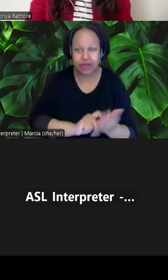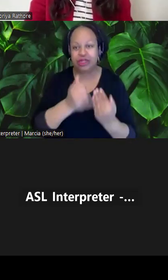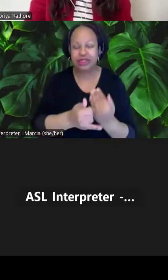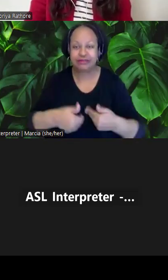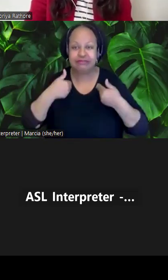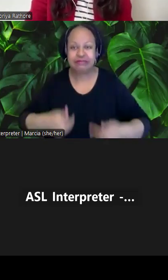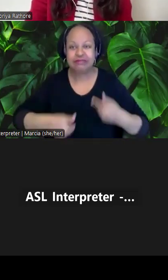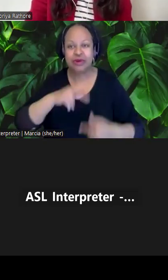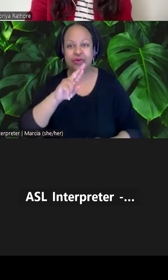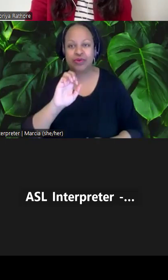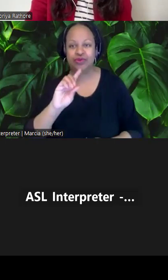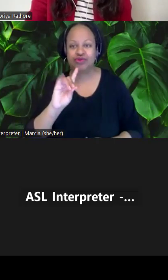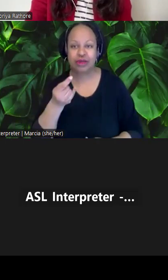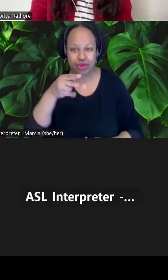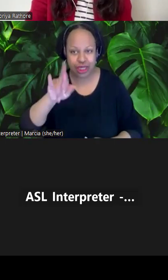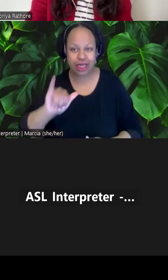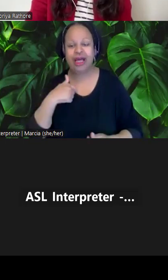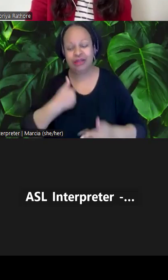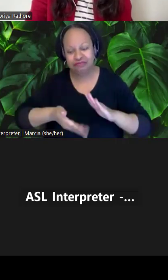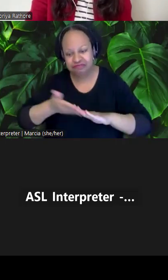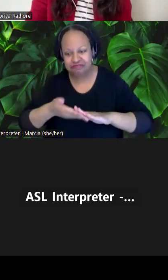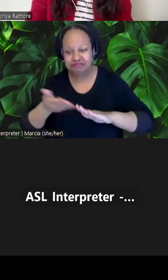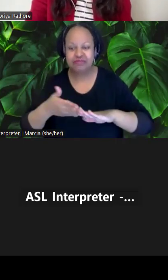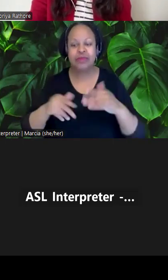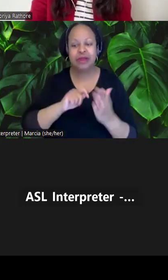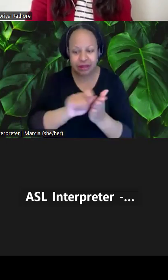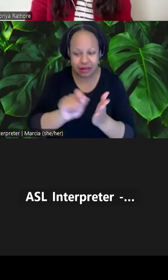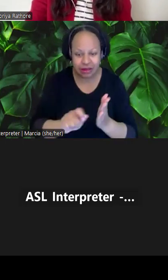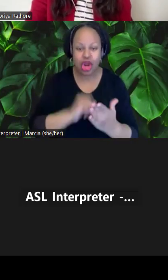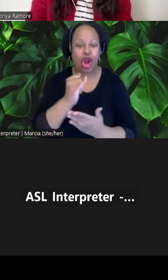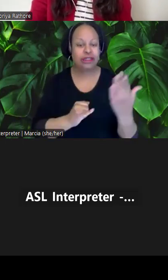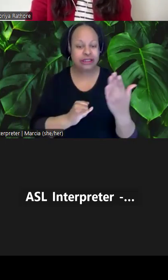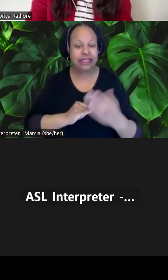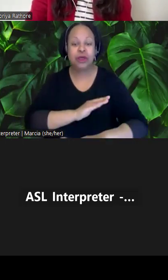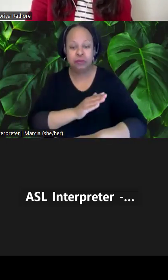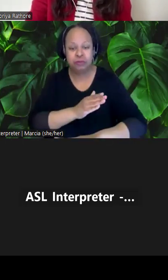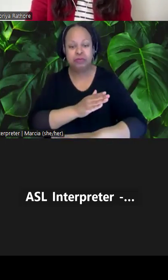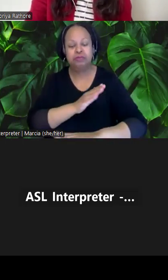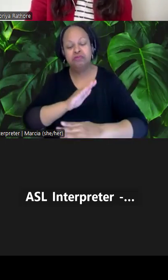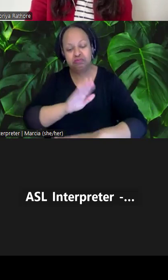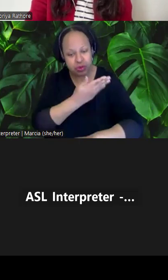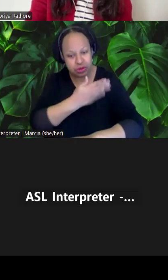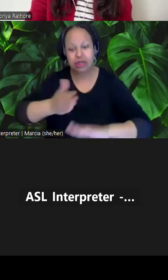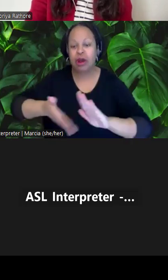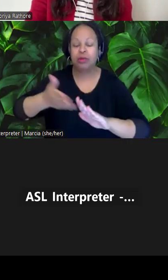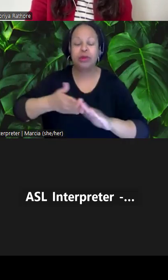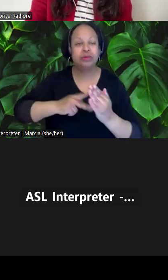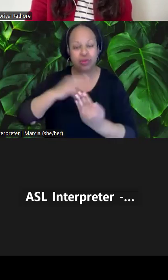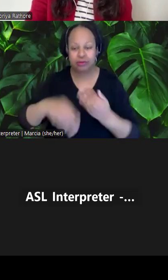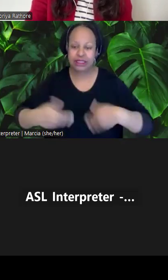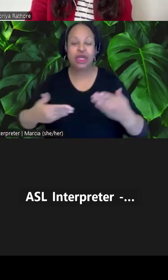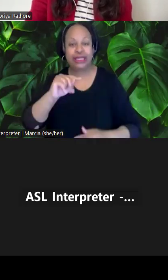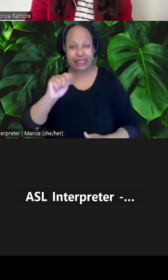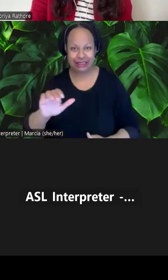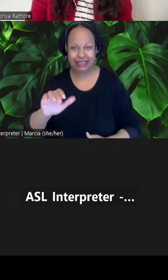the literary arts and the music operating programs here at the Toronto Arts Council. I want to thank you